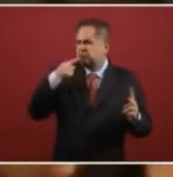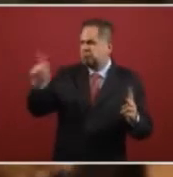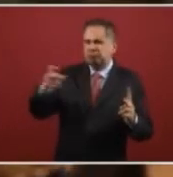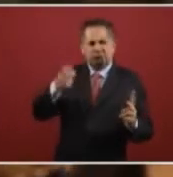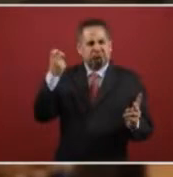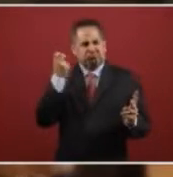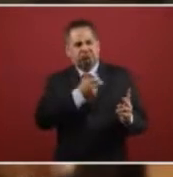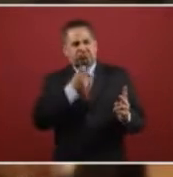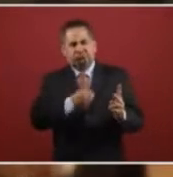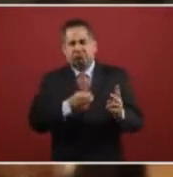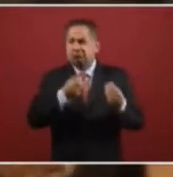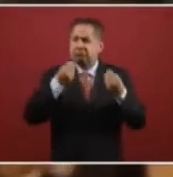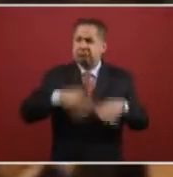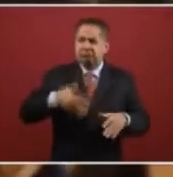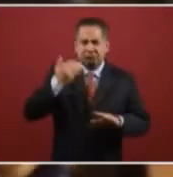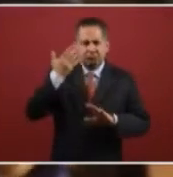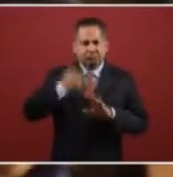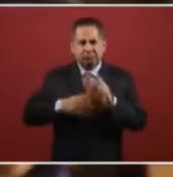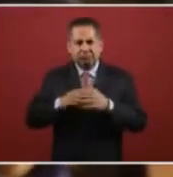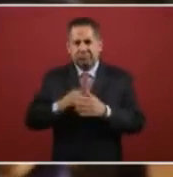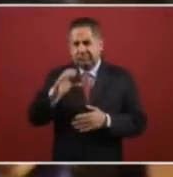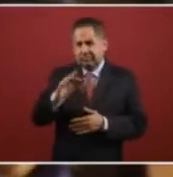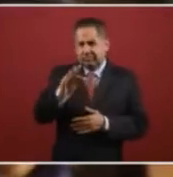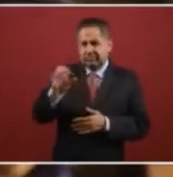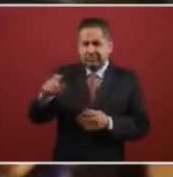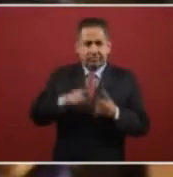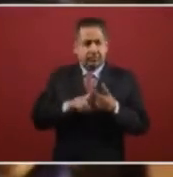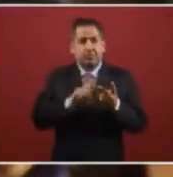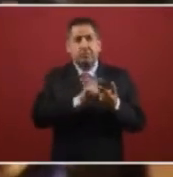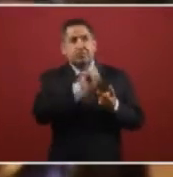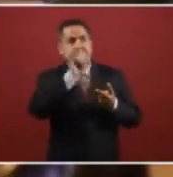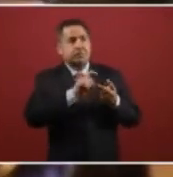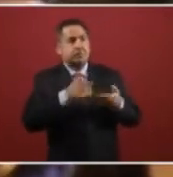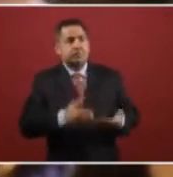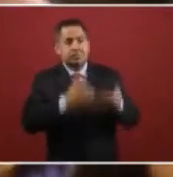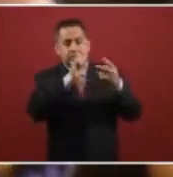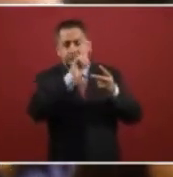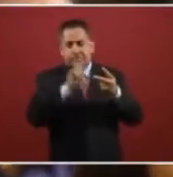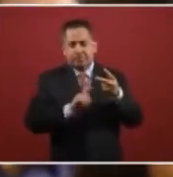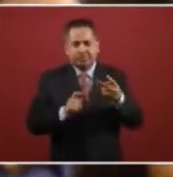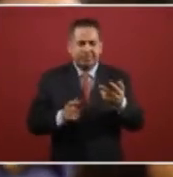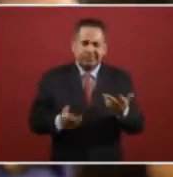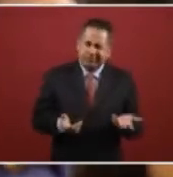and they're being accused by the Federal Commission for